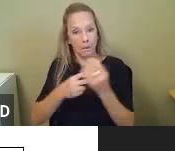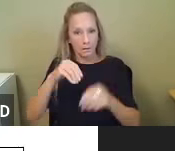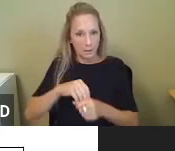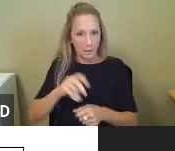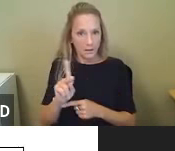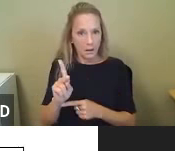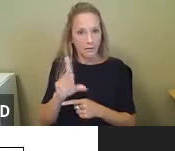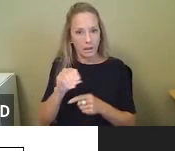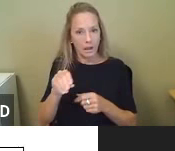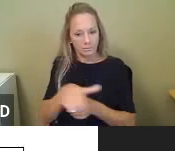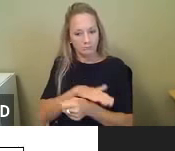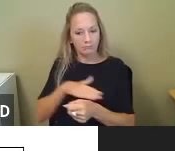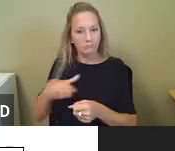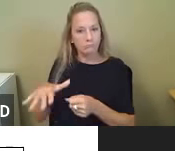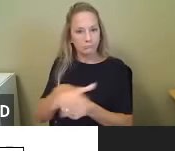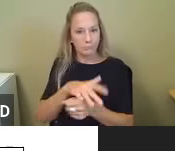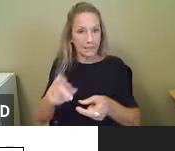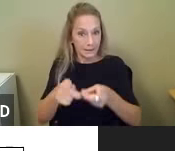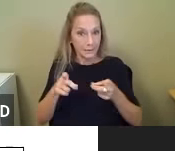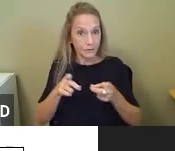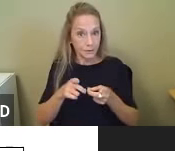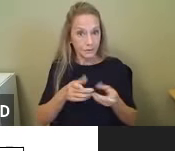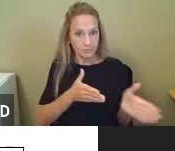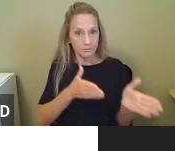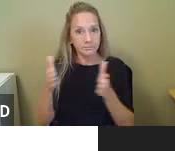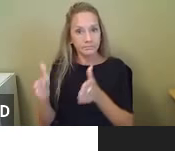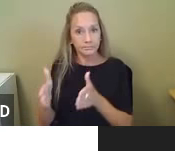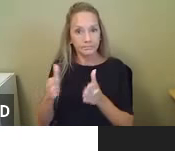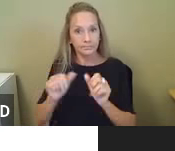in the district. Next slide, please.